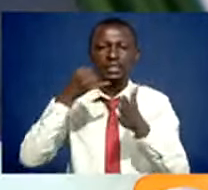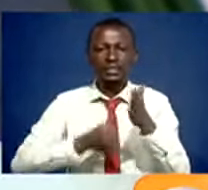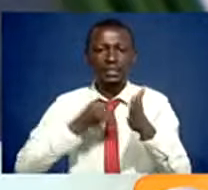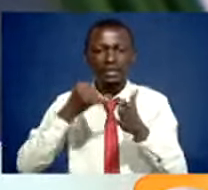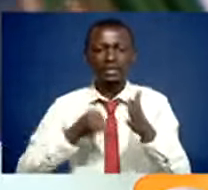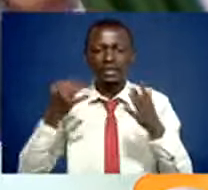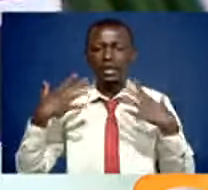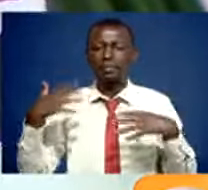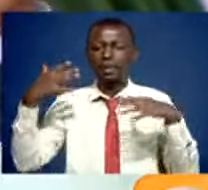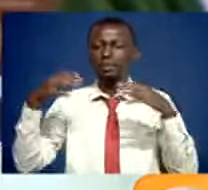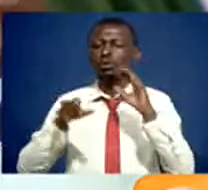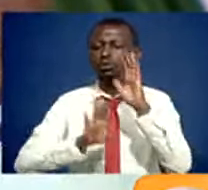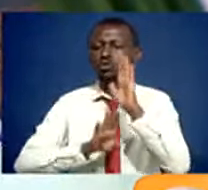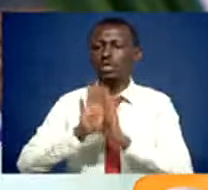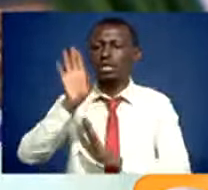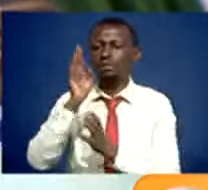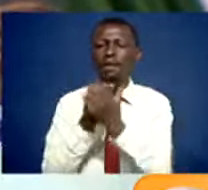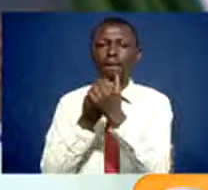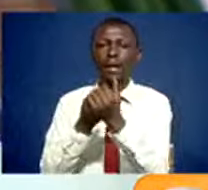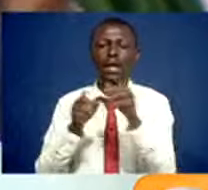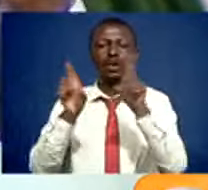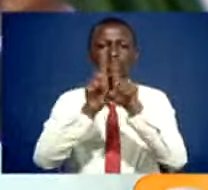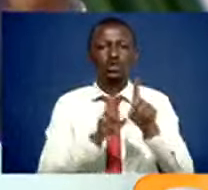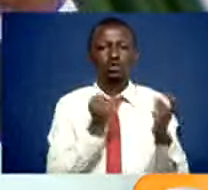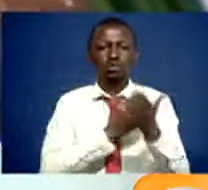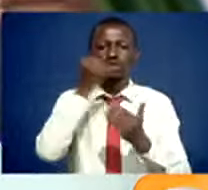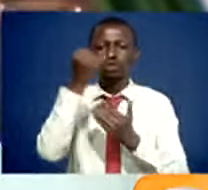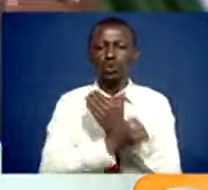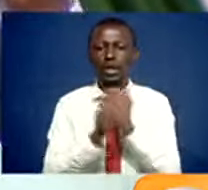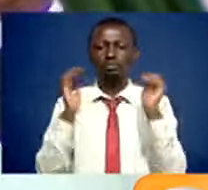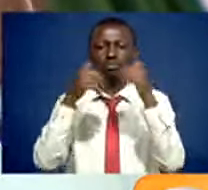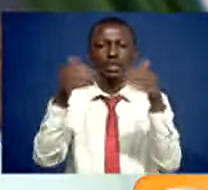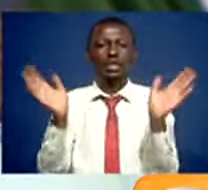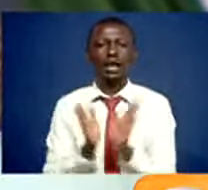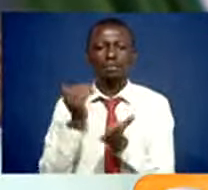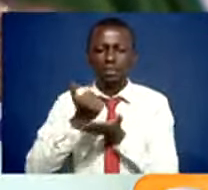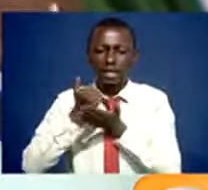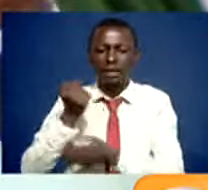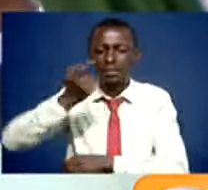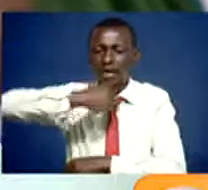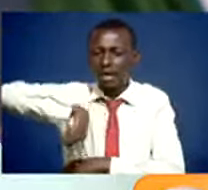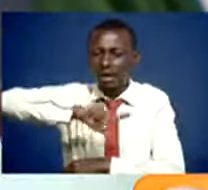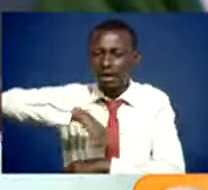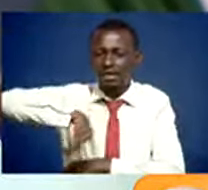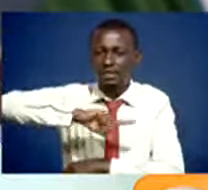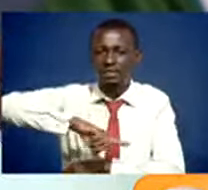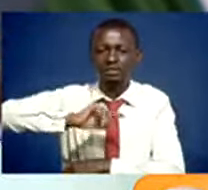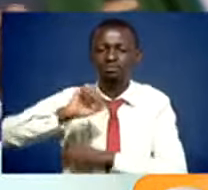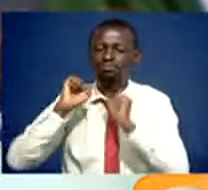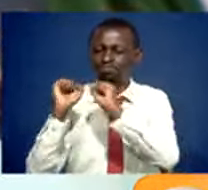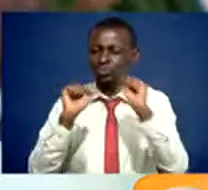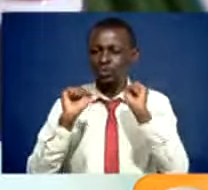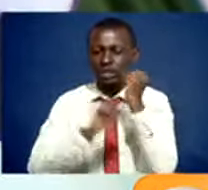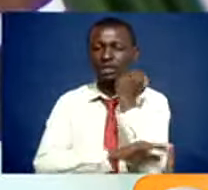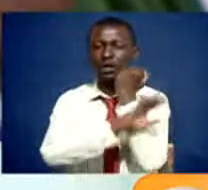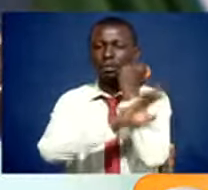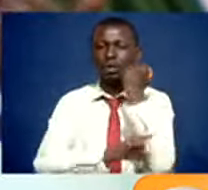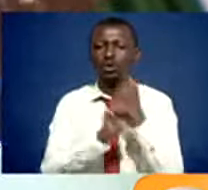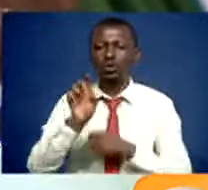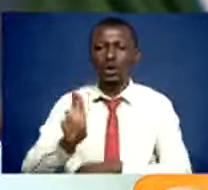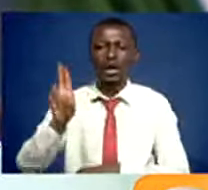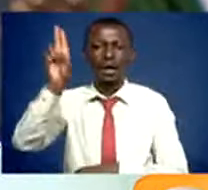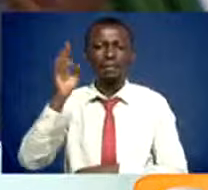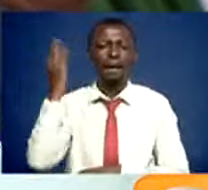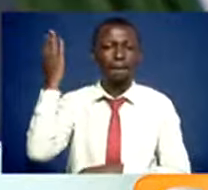development partners and insurance companies, which have helped us strengthen the bottom up over the